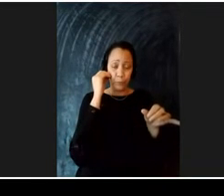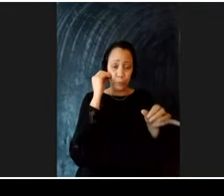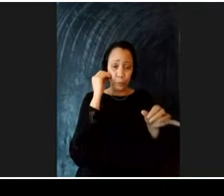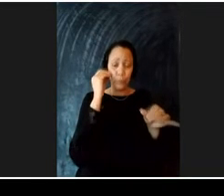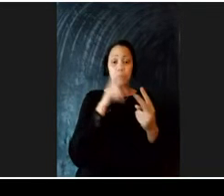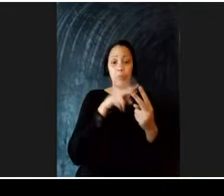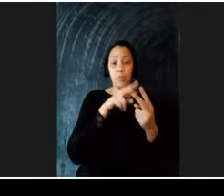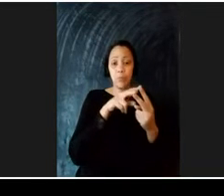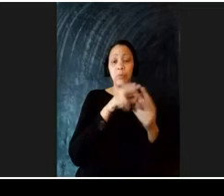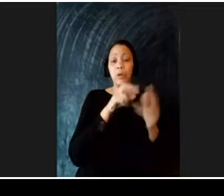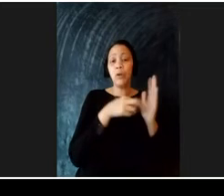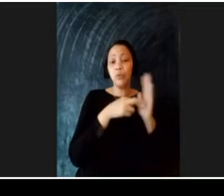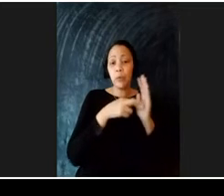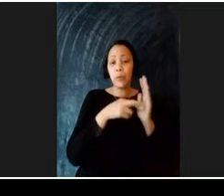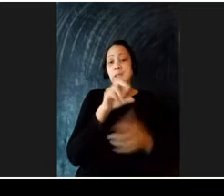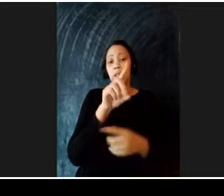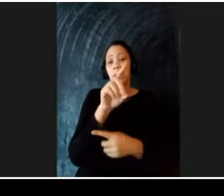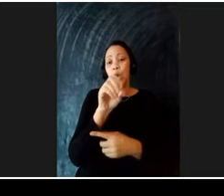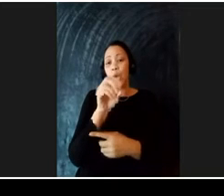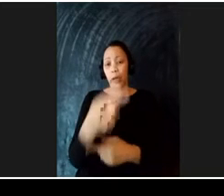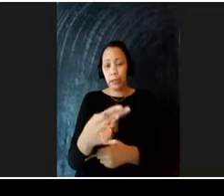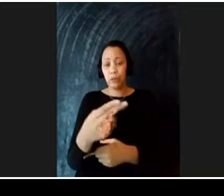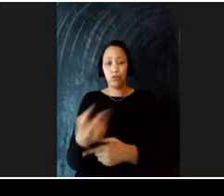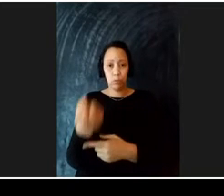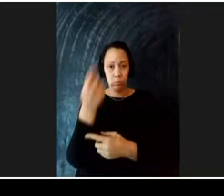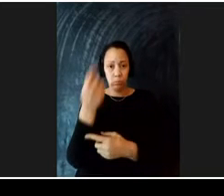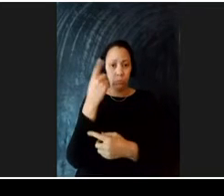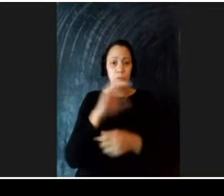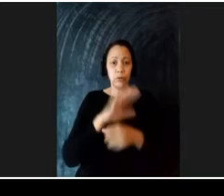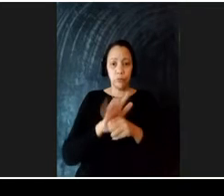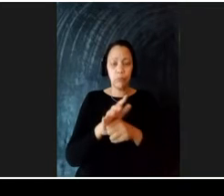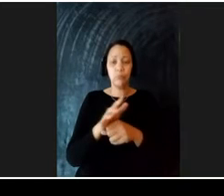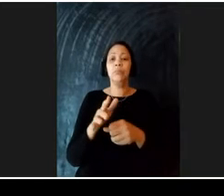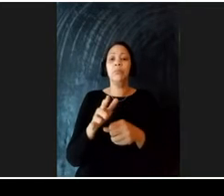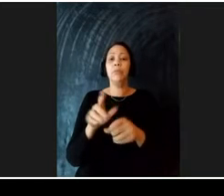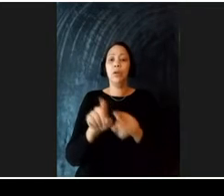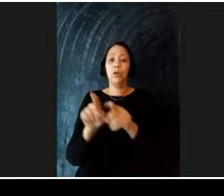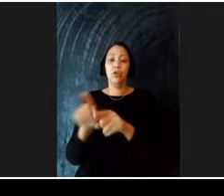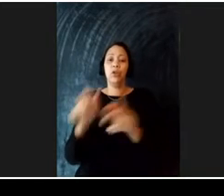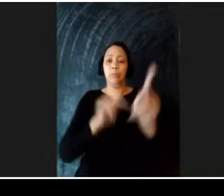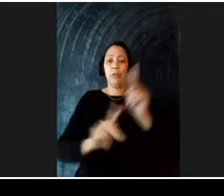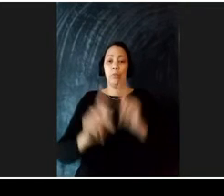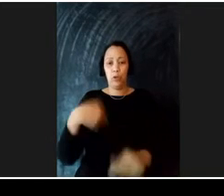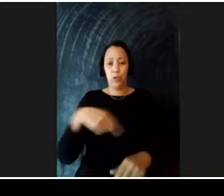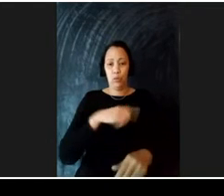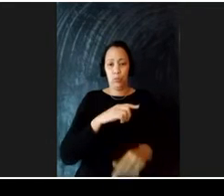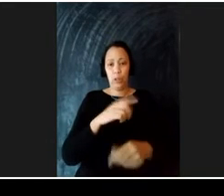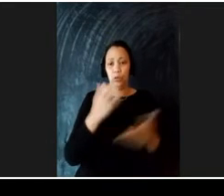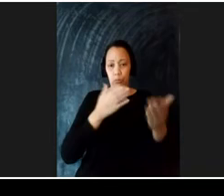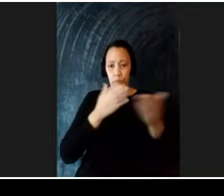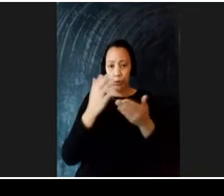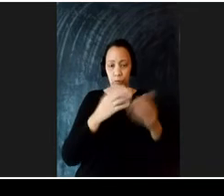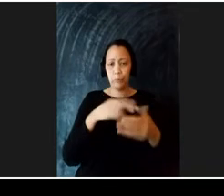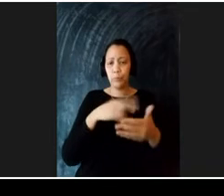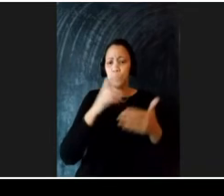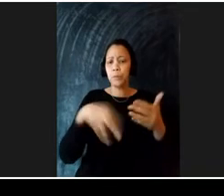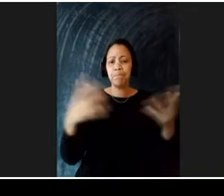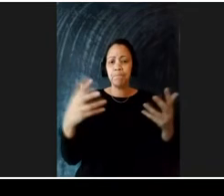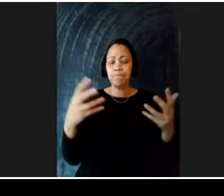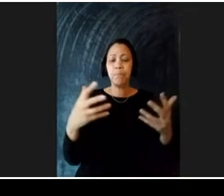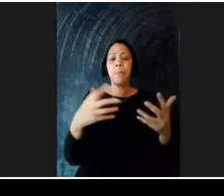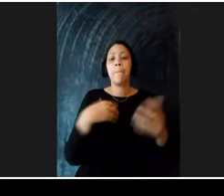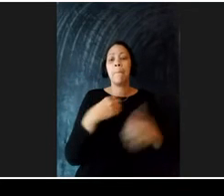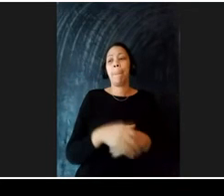current policies weren't going to work so this was unprecedented and we moved quickly in crisis we want to be right but we need to move